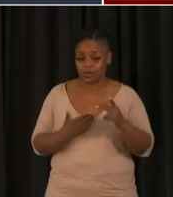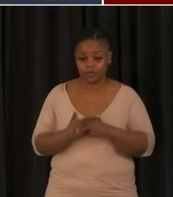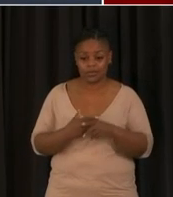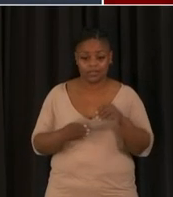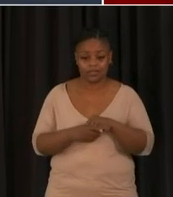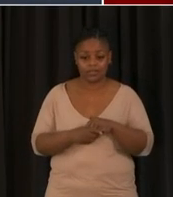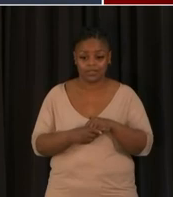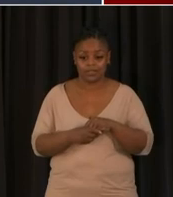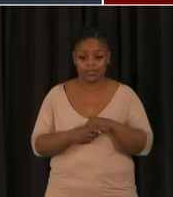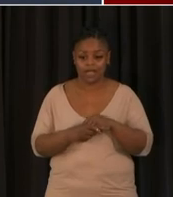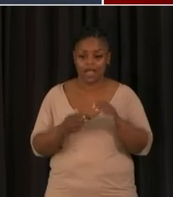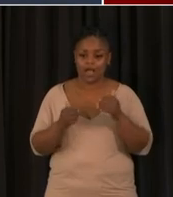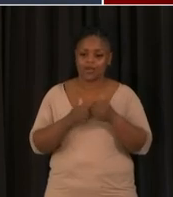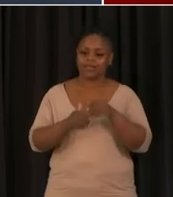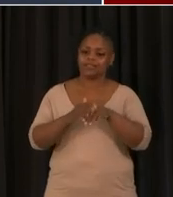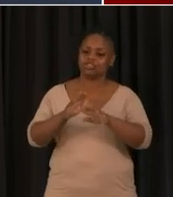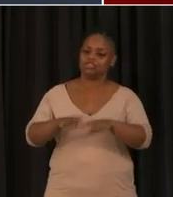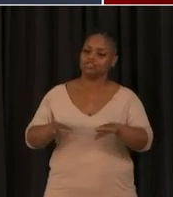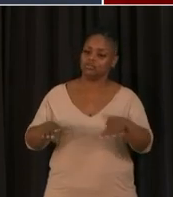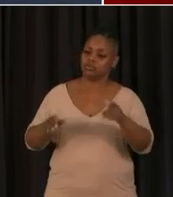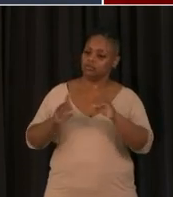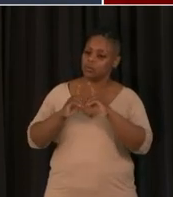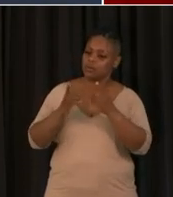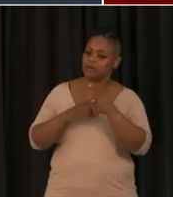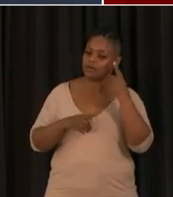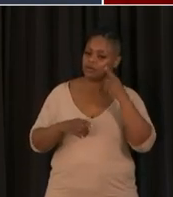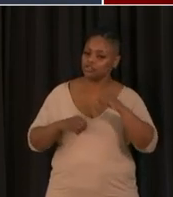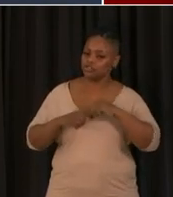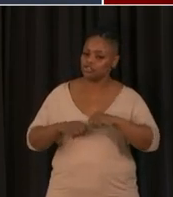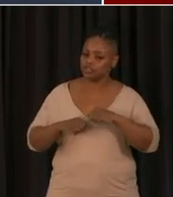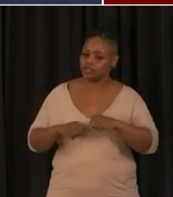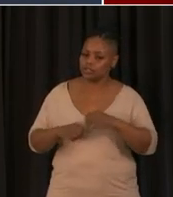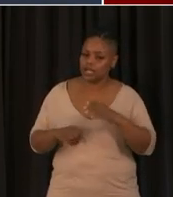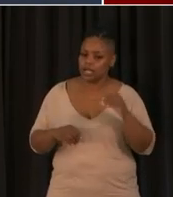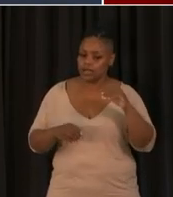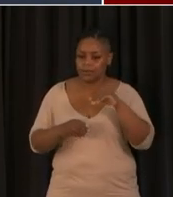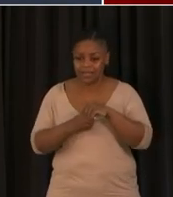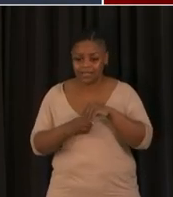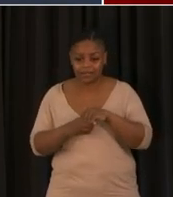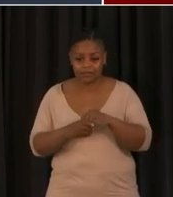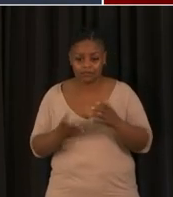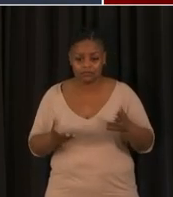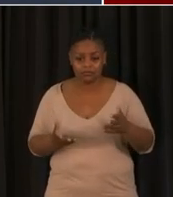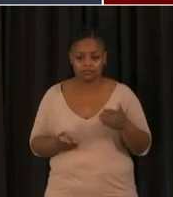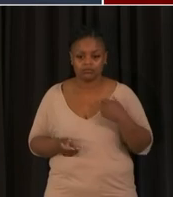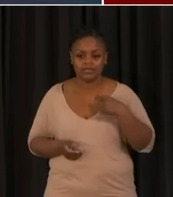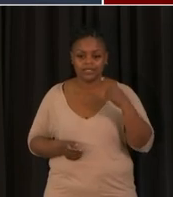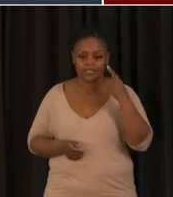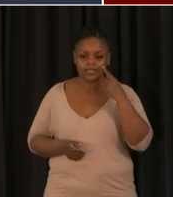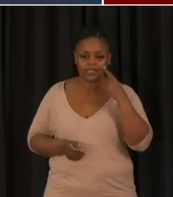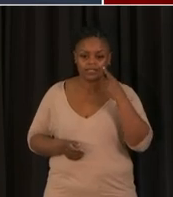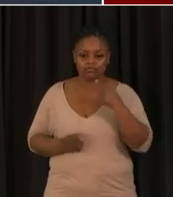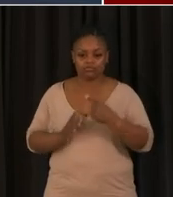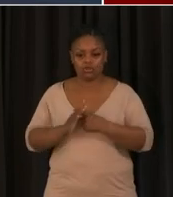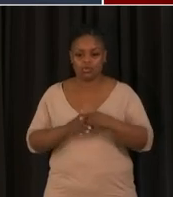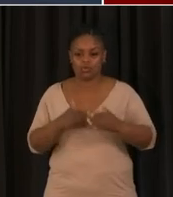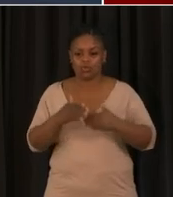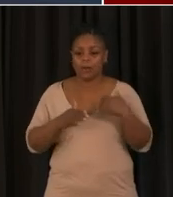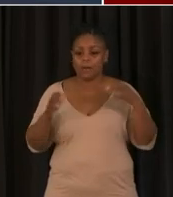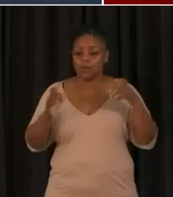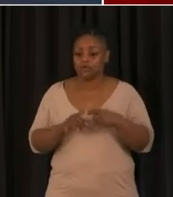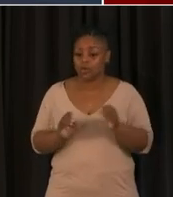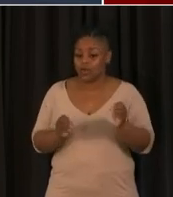you've got our attention right now. What is the one program? And I know for me, I'm very interested. You mentioned Thrive, and maybe talking a